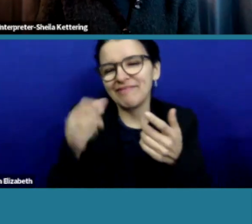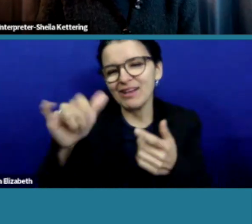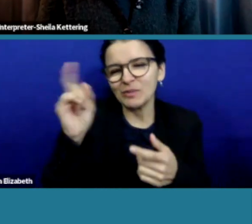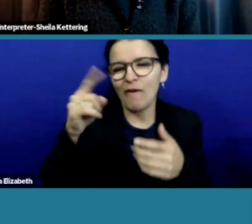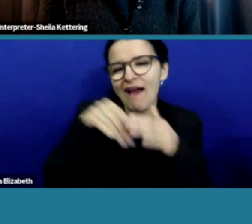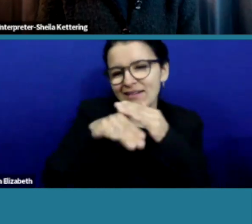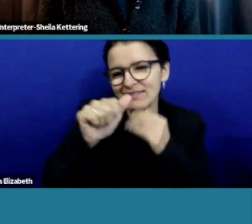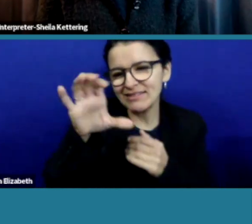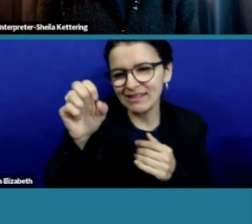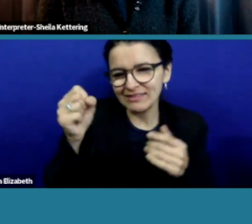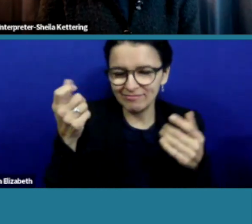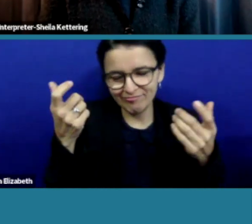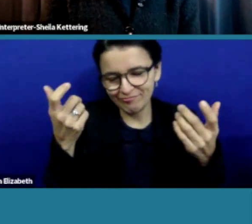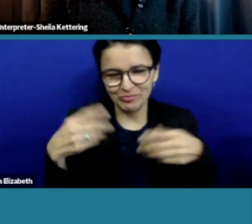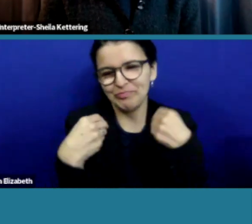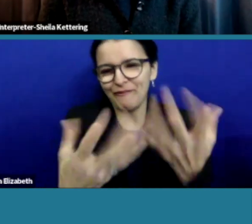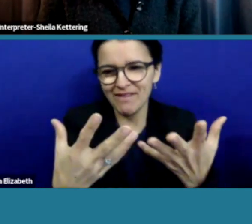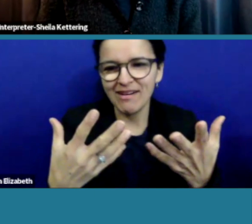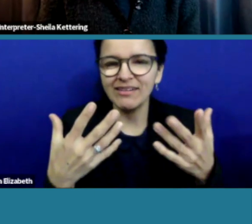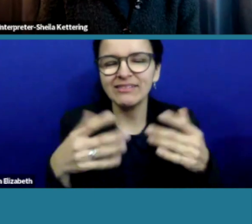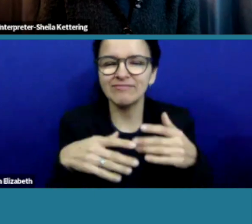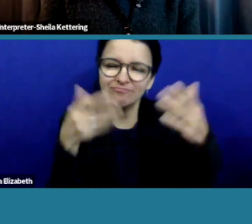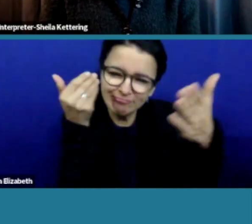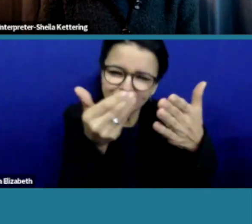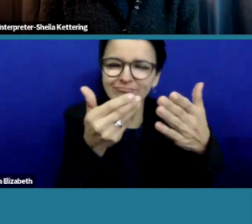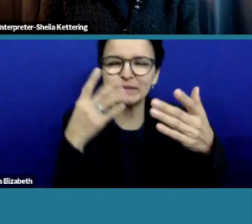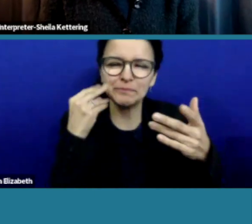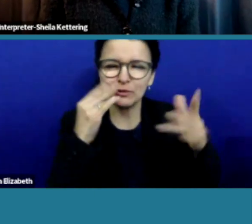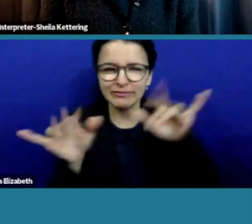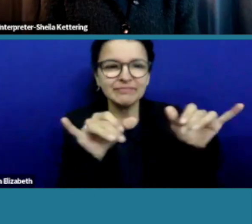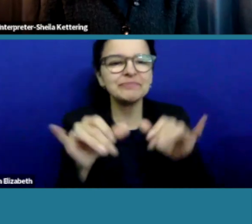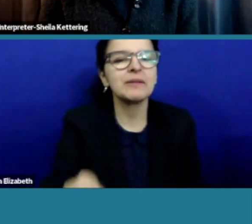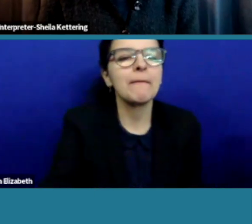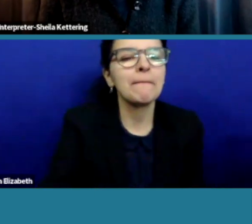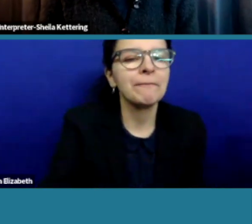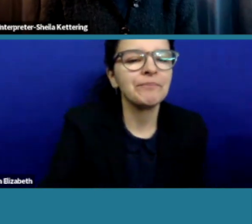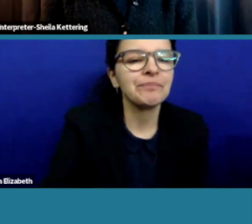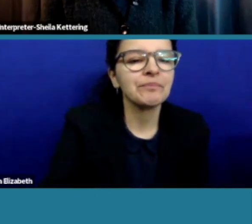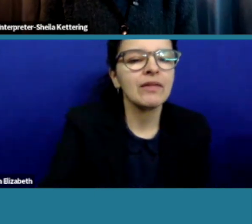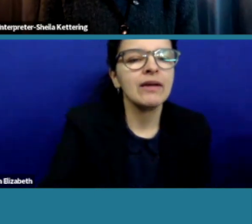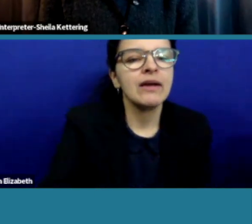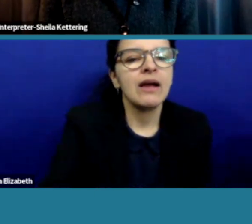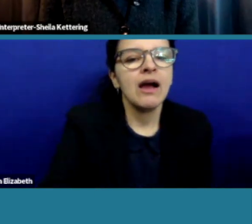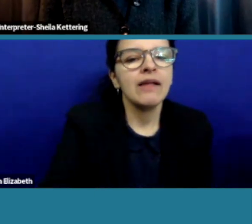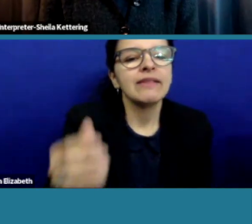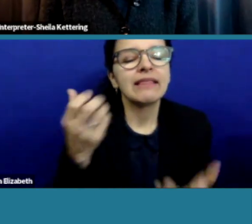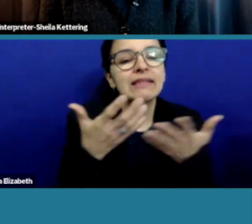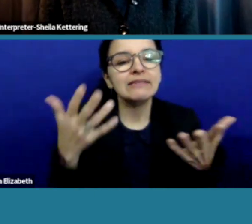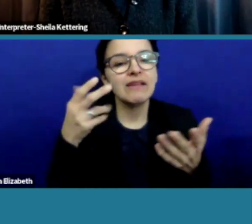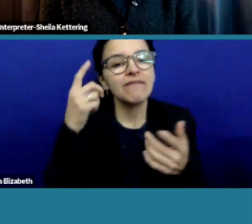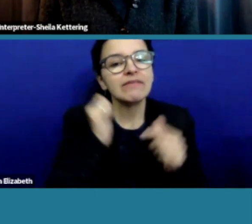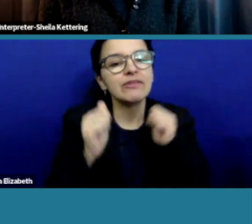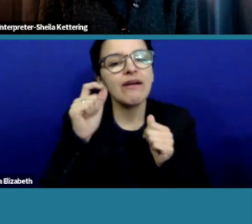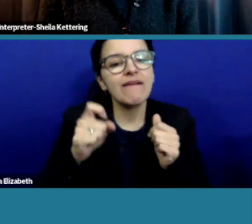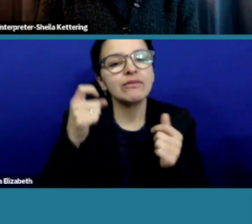And, you know, will everybody be signing, you know, in the same way? Maybe